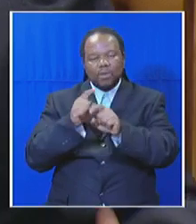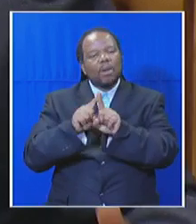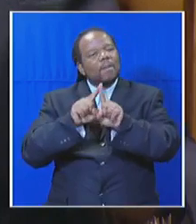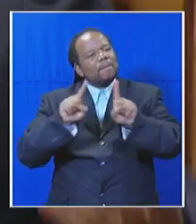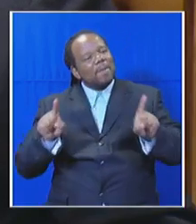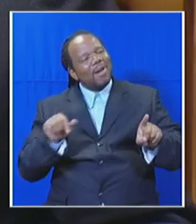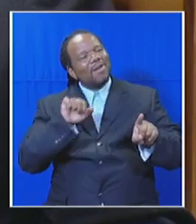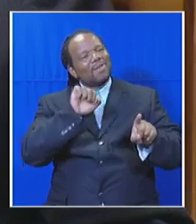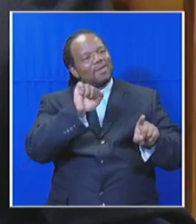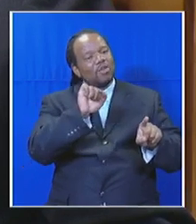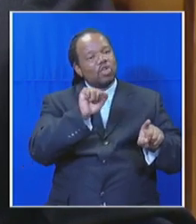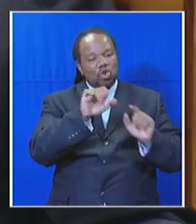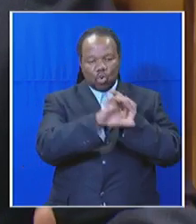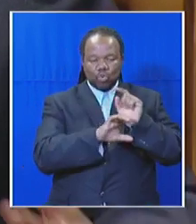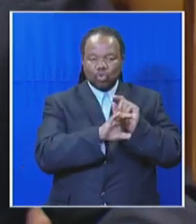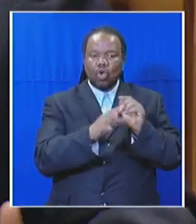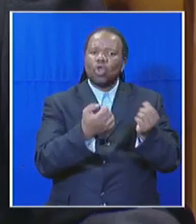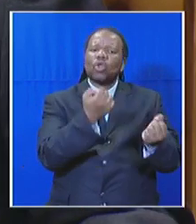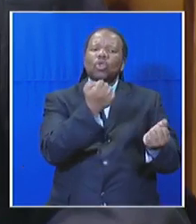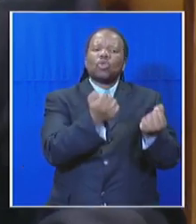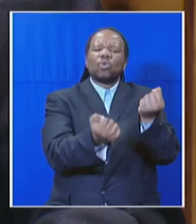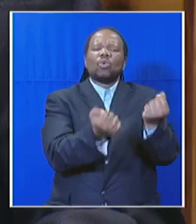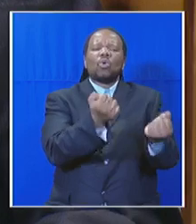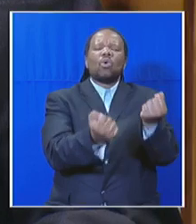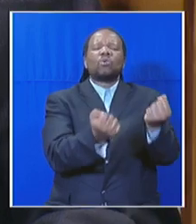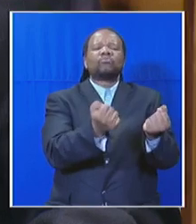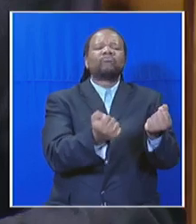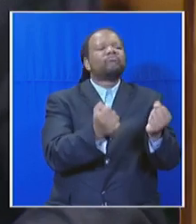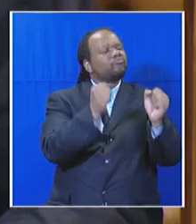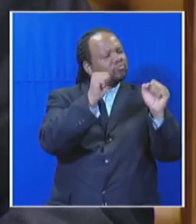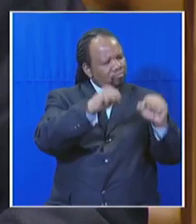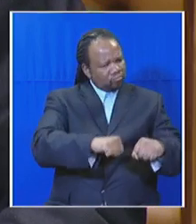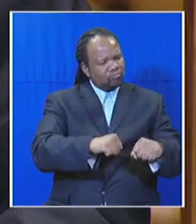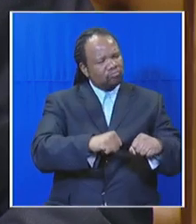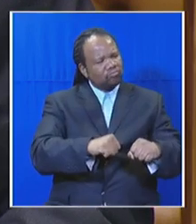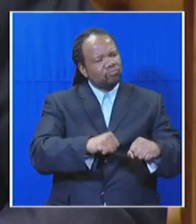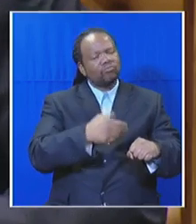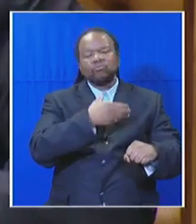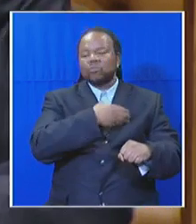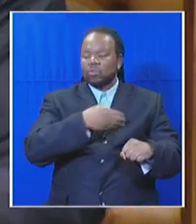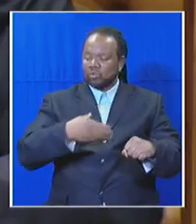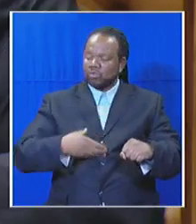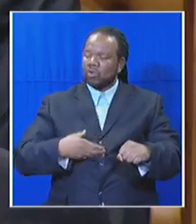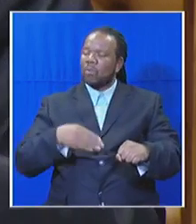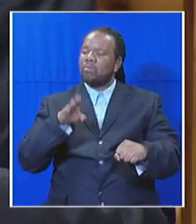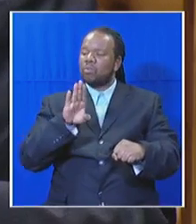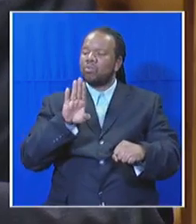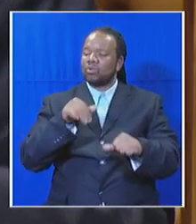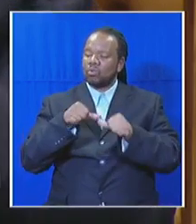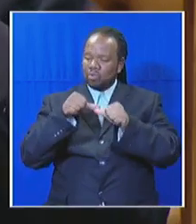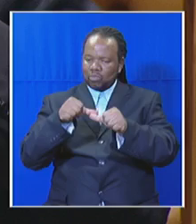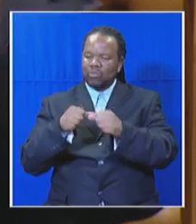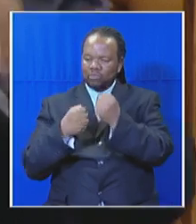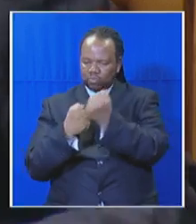has supported him. The judiciary has supported him. That is correct. And is insisting, therefore, to